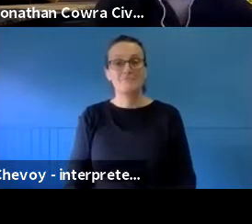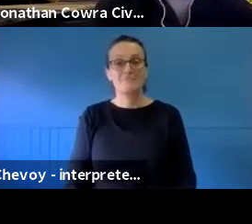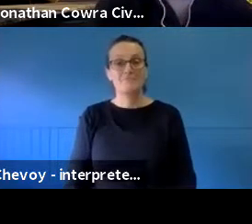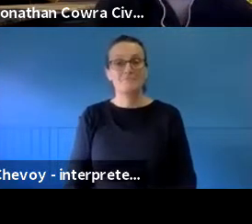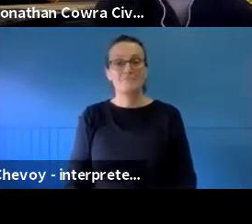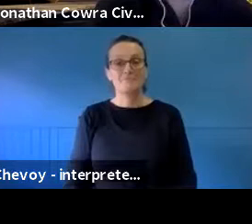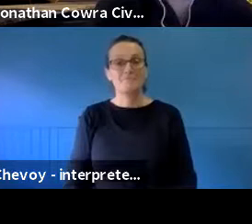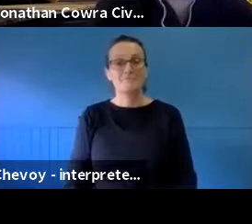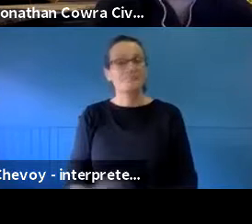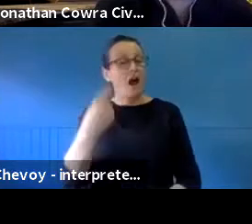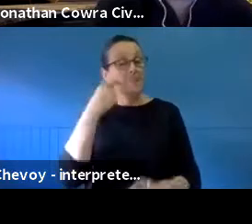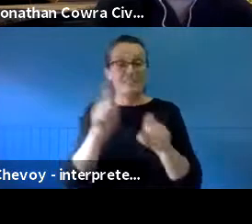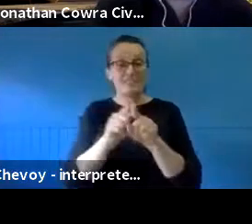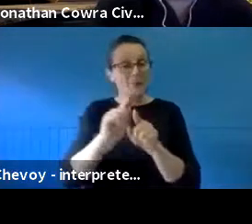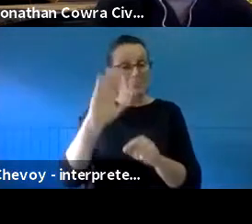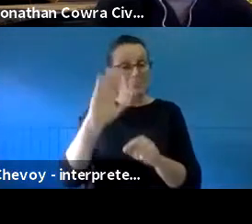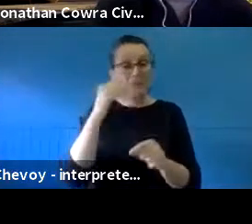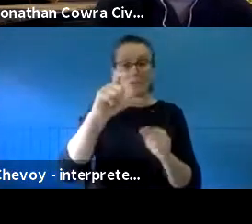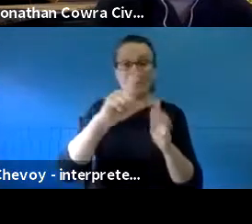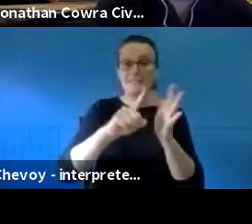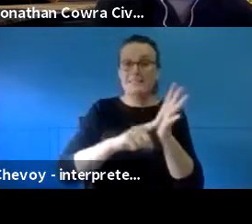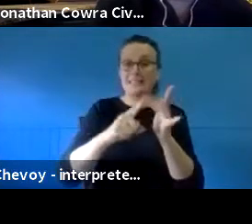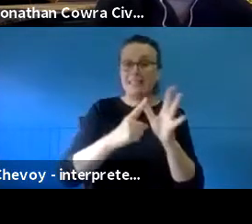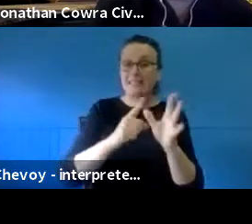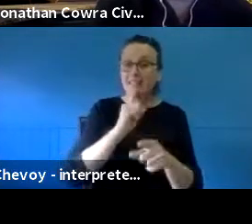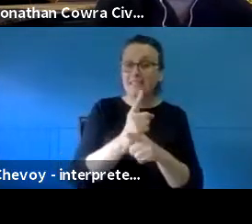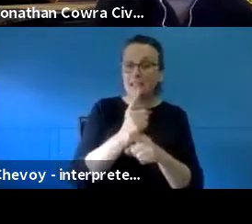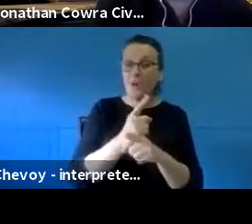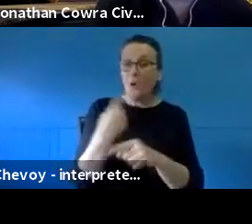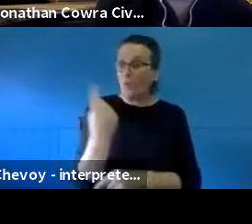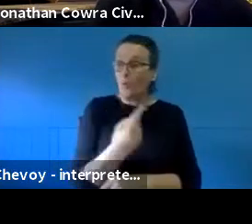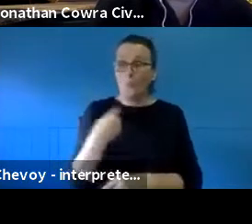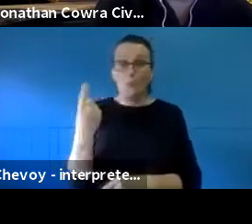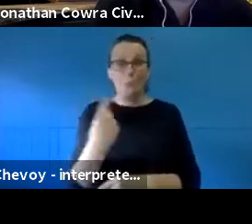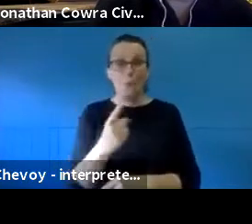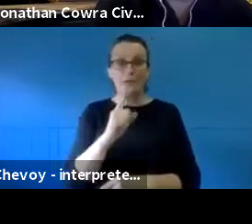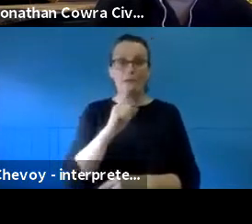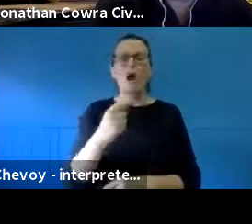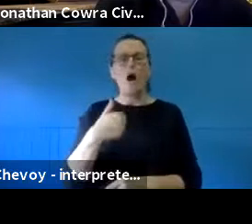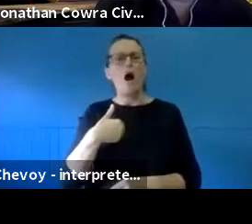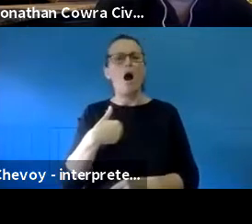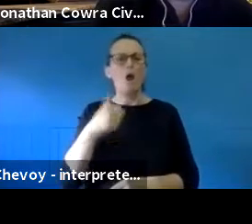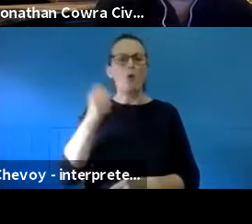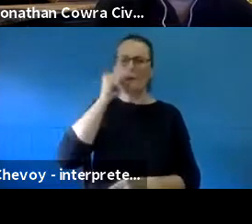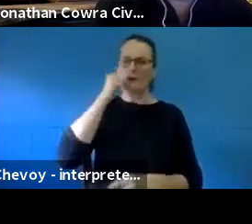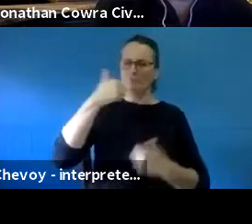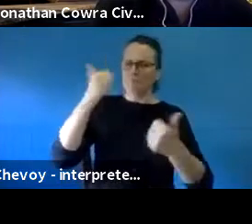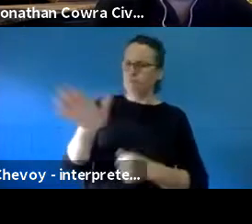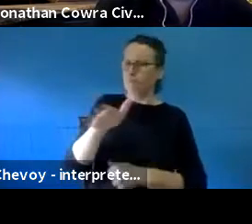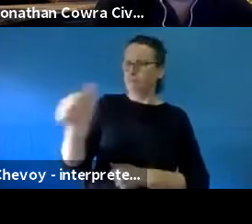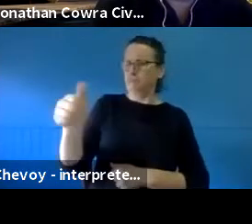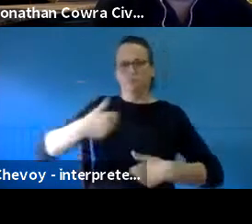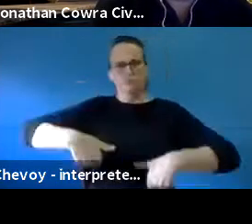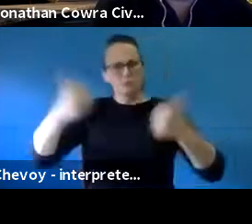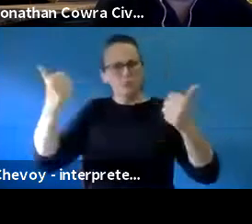I think, like you said, Celia, we don't purport necessarily to have, done this fully successfully or to have all the answers